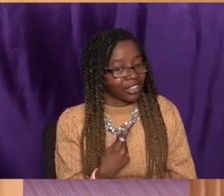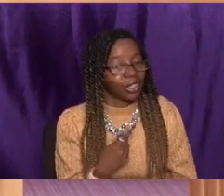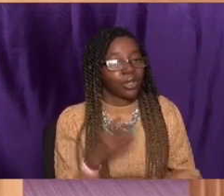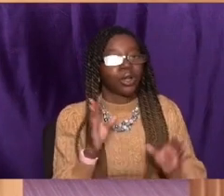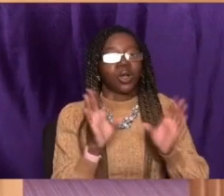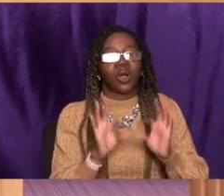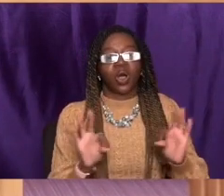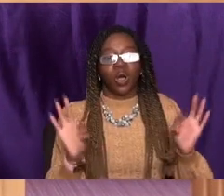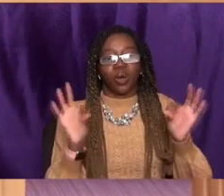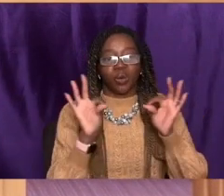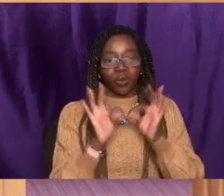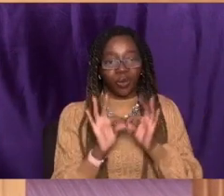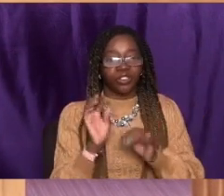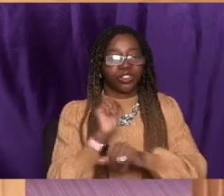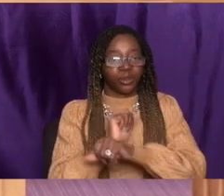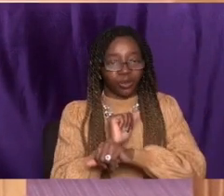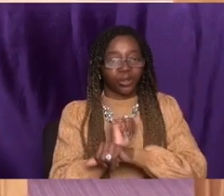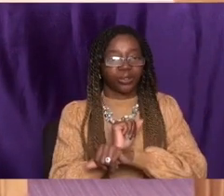worth the effort.